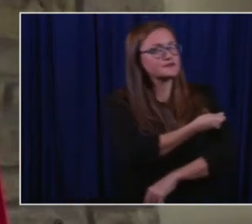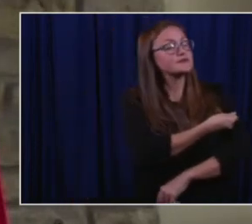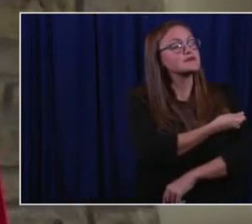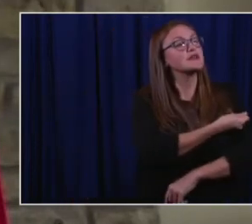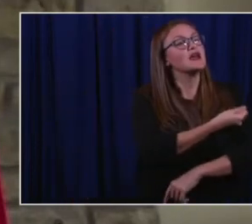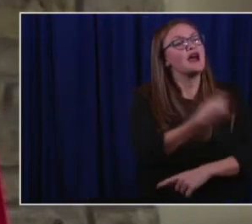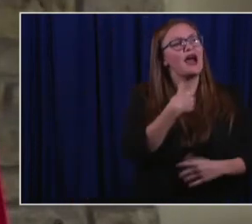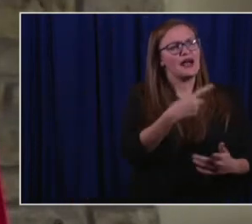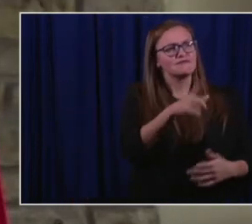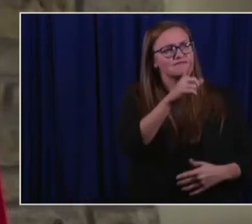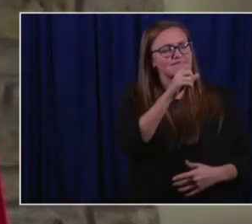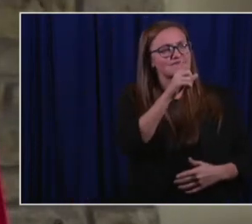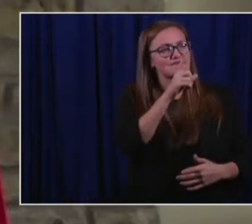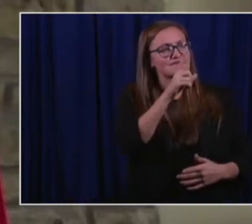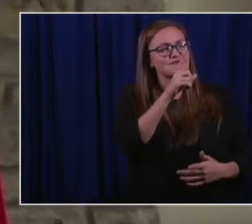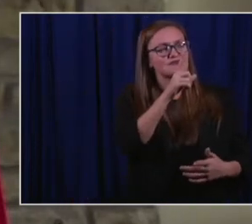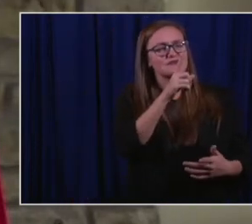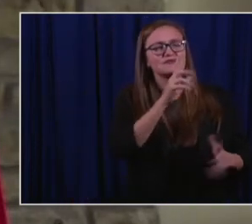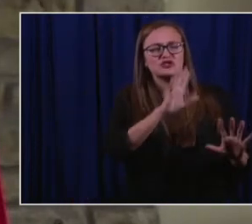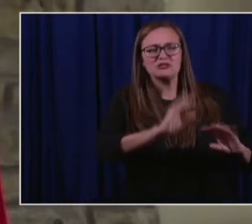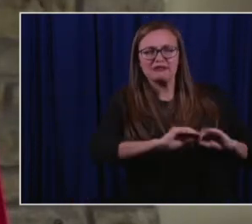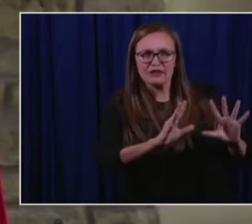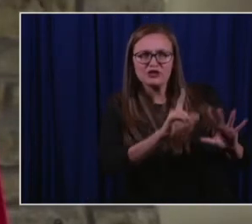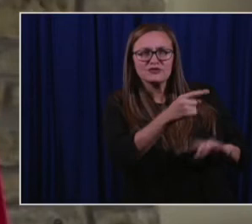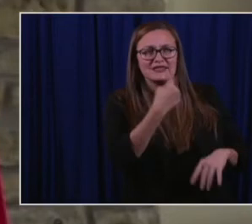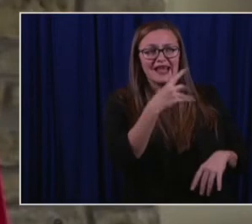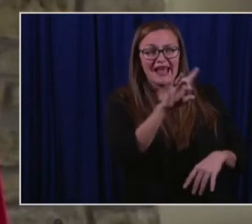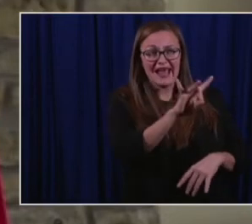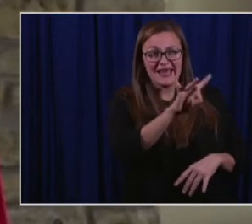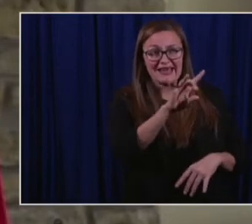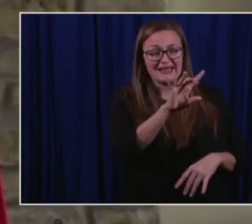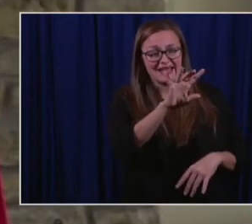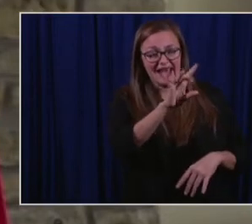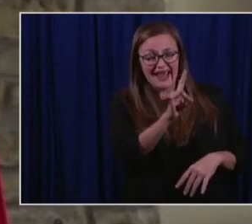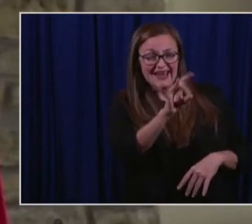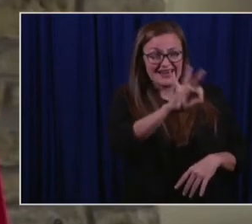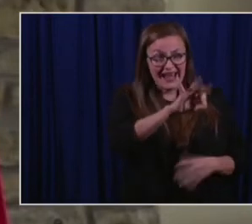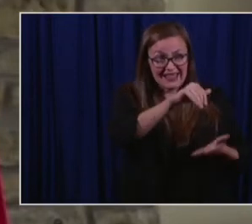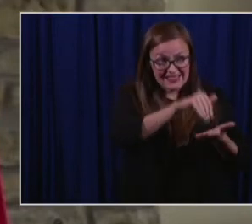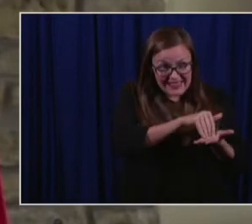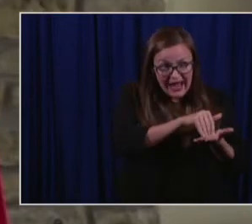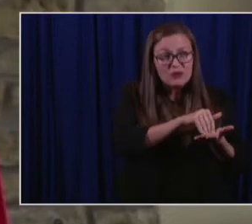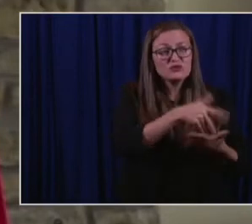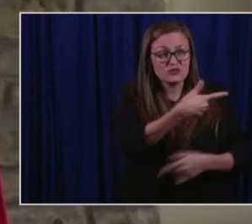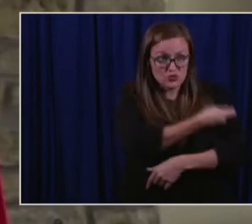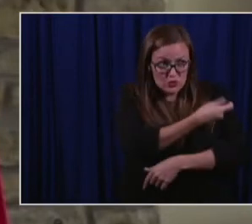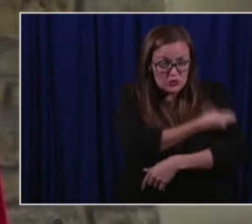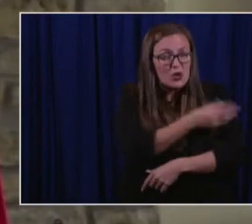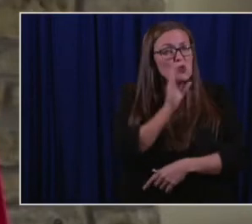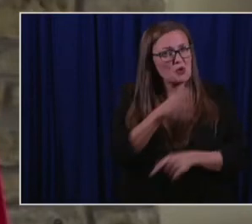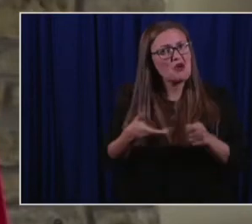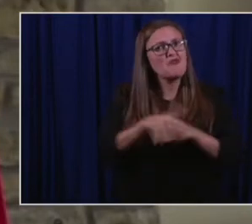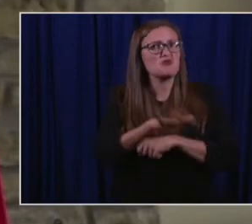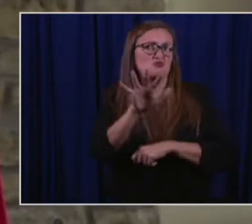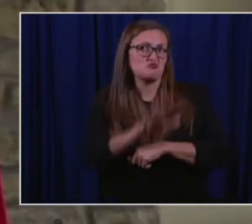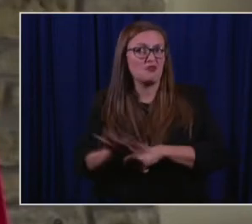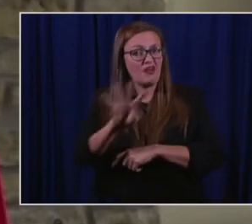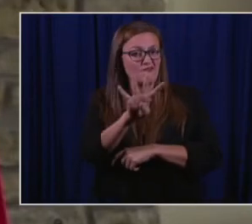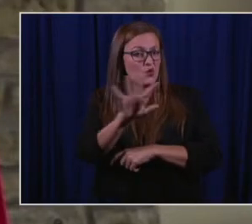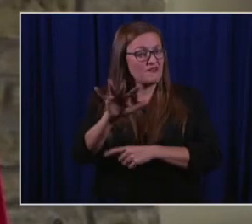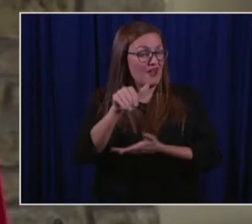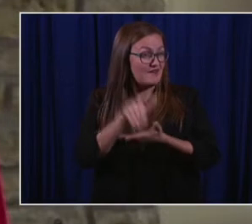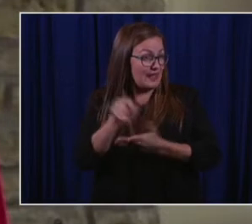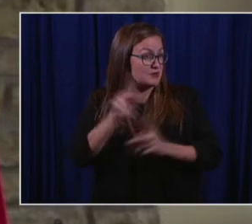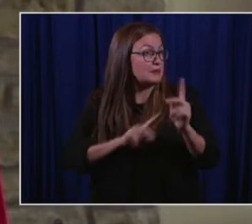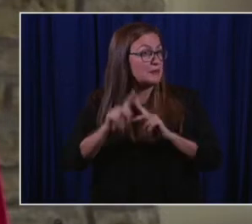real clarification here. At 89,000 doses, yes, that will cover roughly 45,000 Ohioans in the first